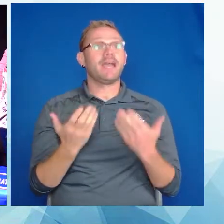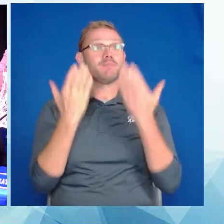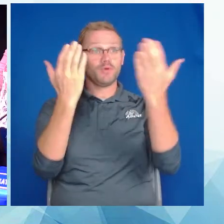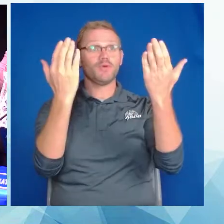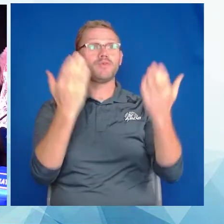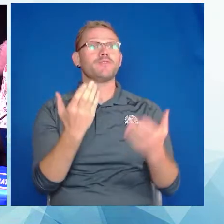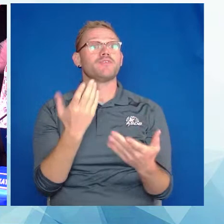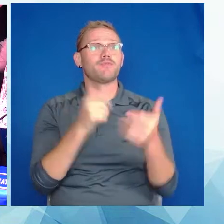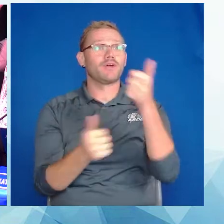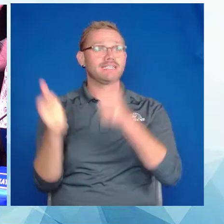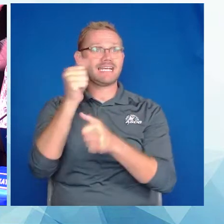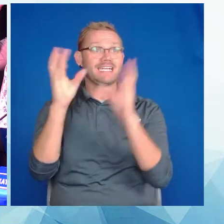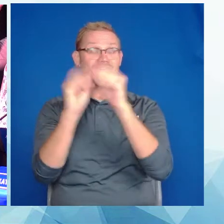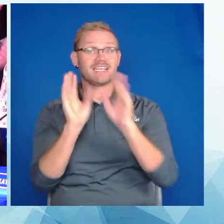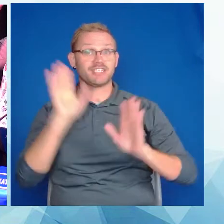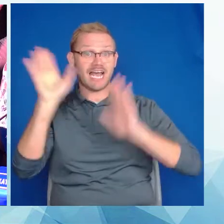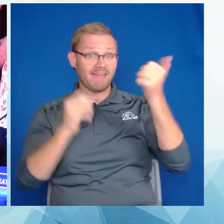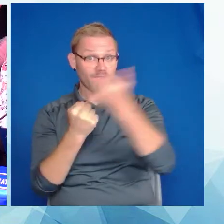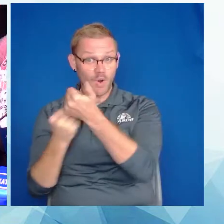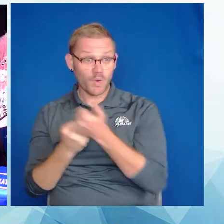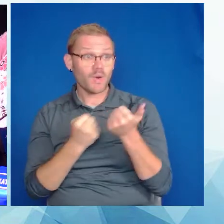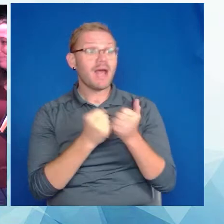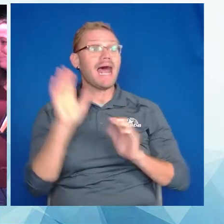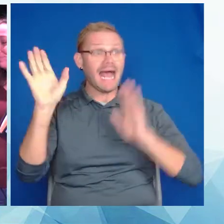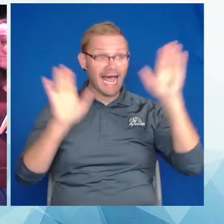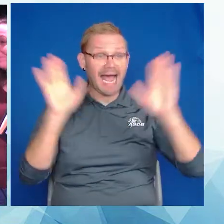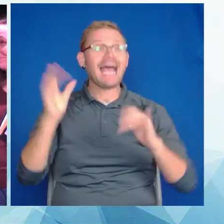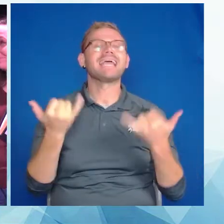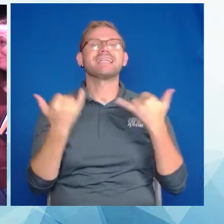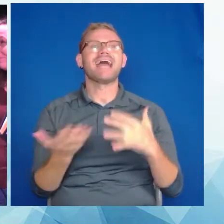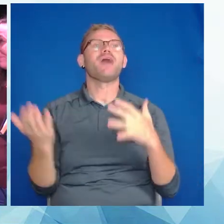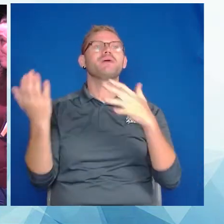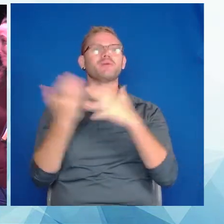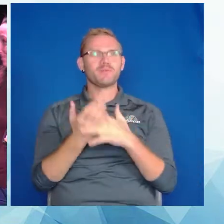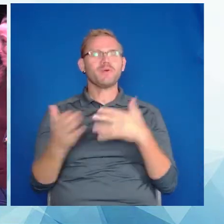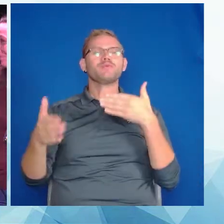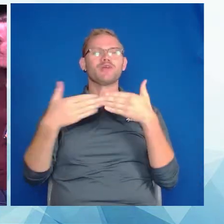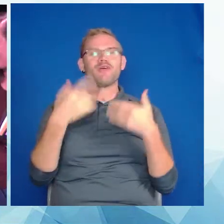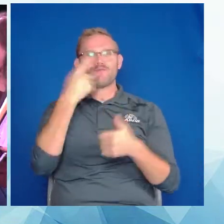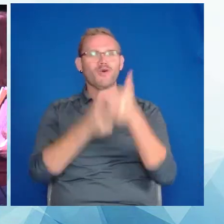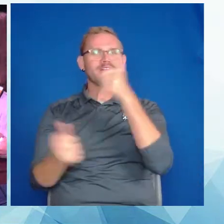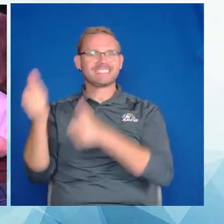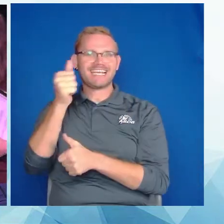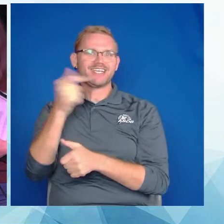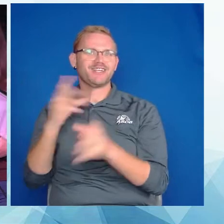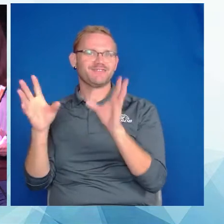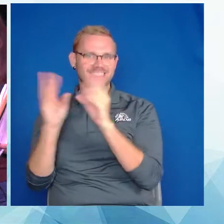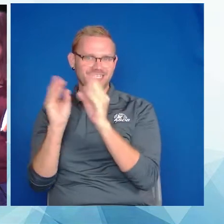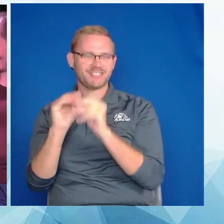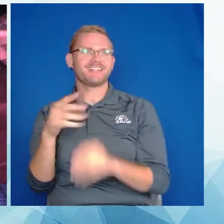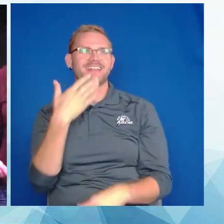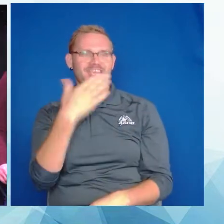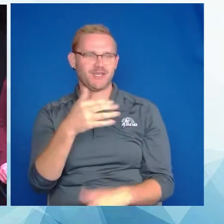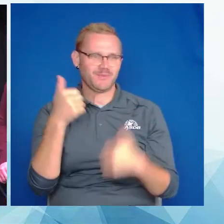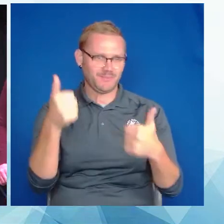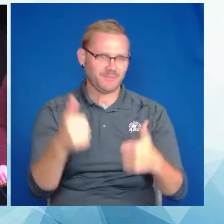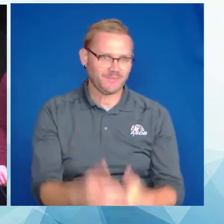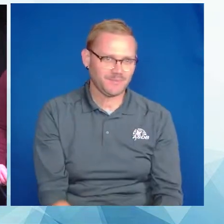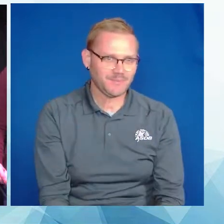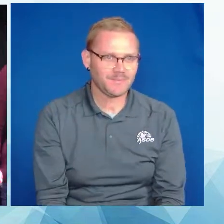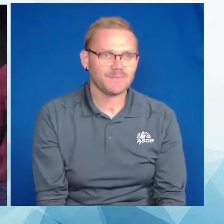aye. Aye. Aye. Now we will adjourn to executive session. We'll get this right.